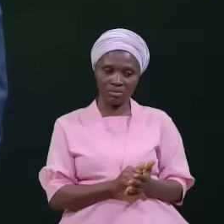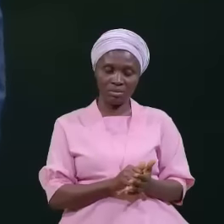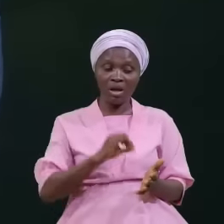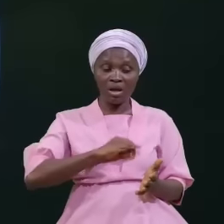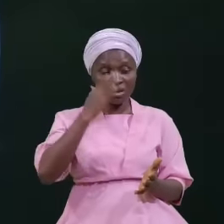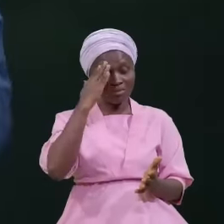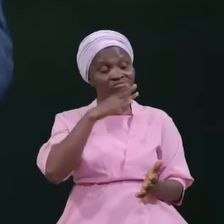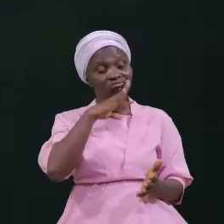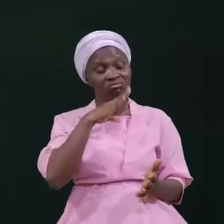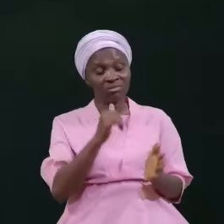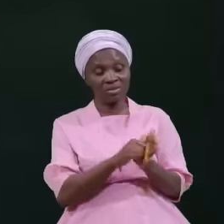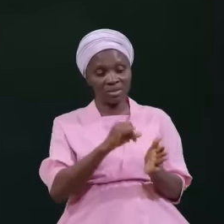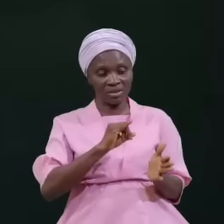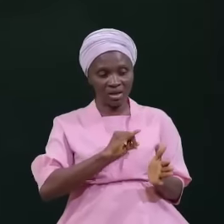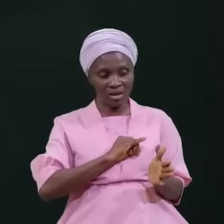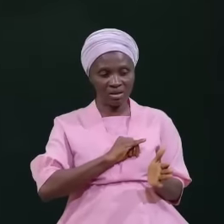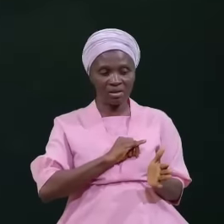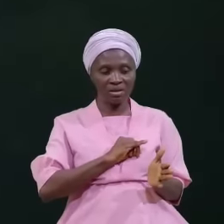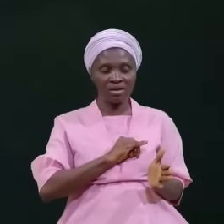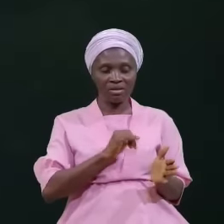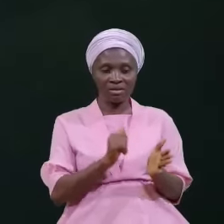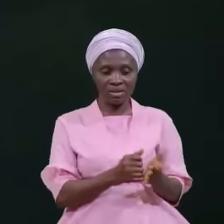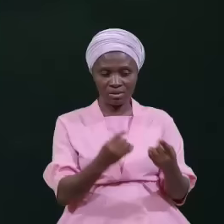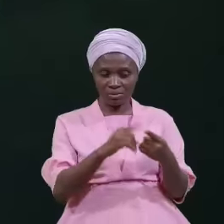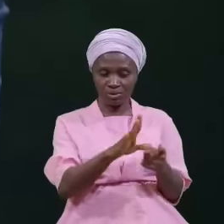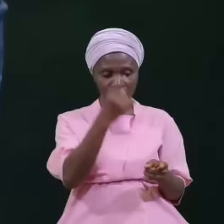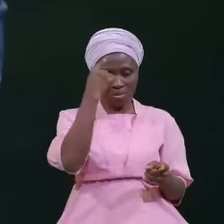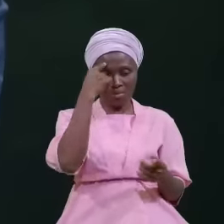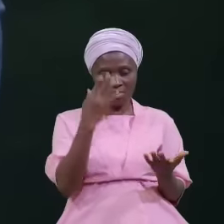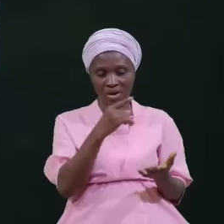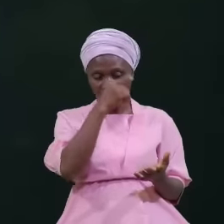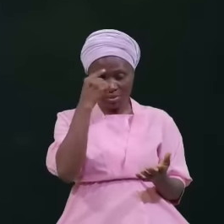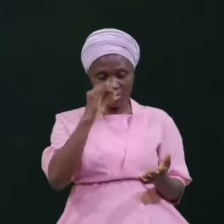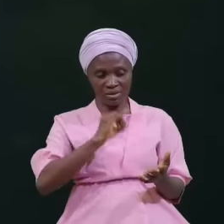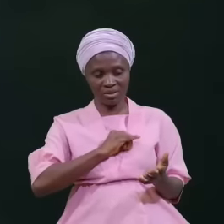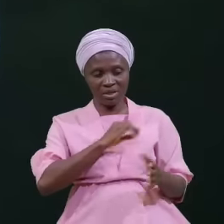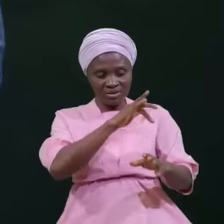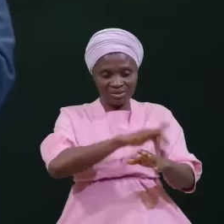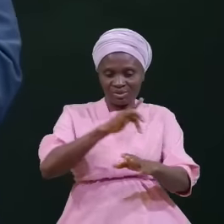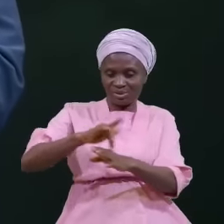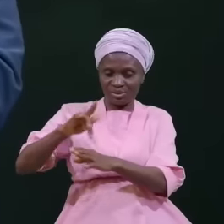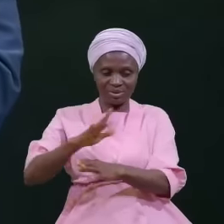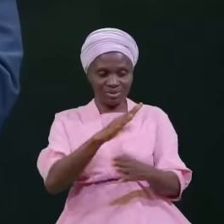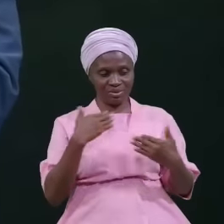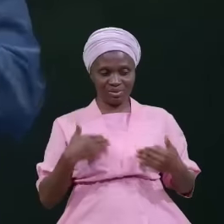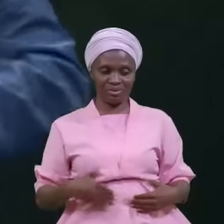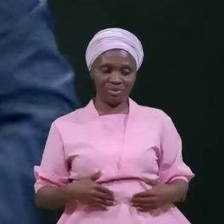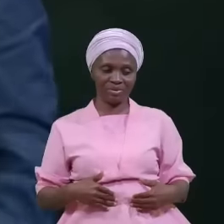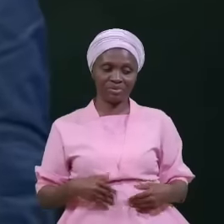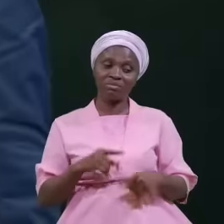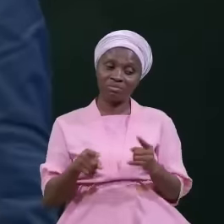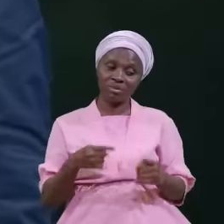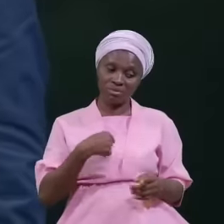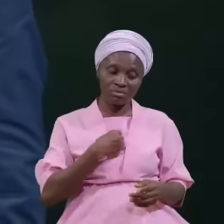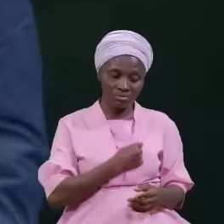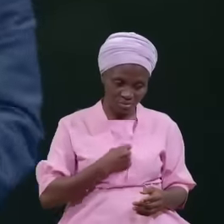that came in your mind because of touching and touching and doing this and that, but I am sorry. I've gone